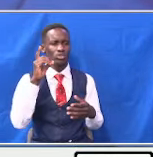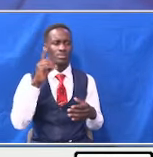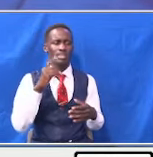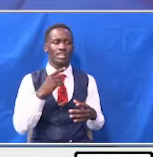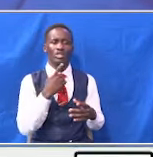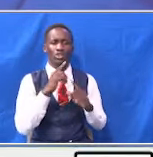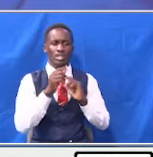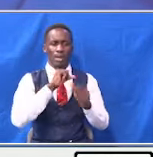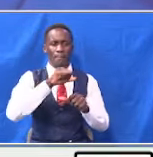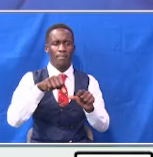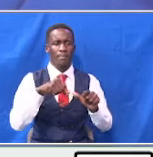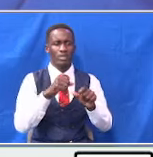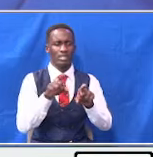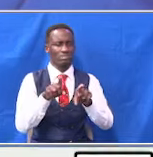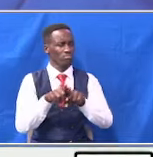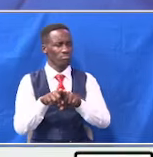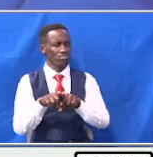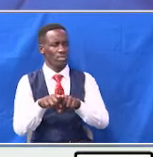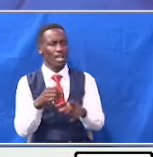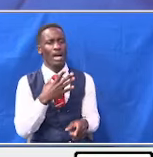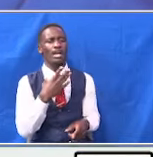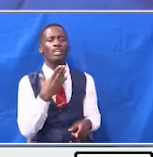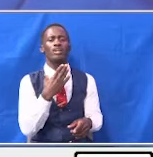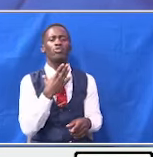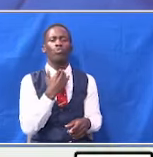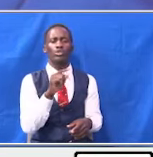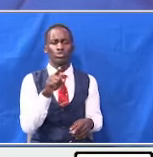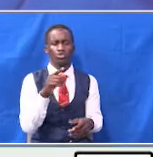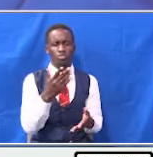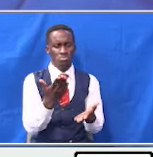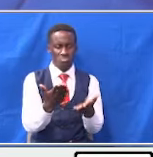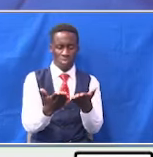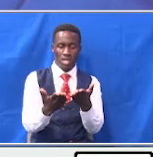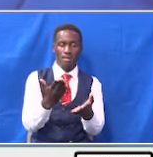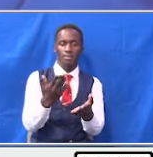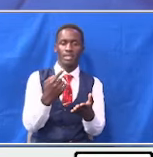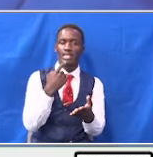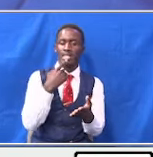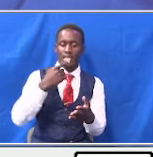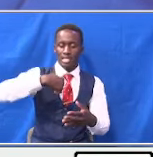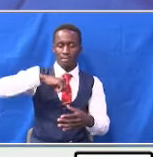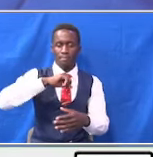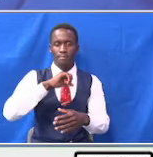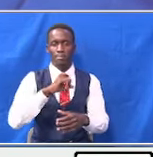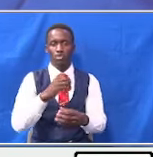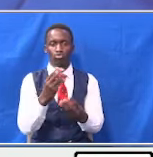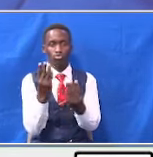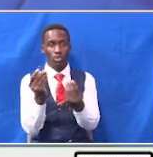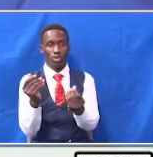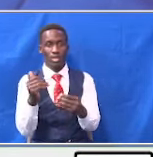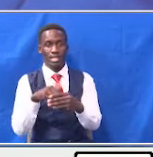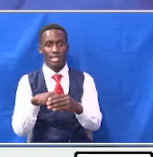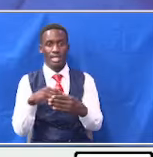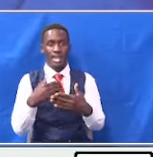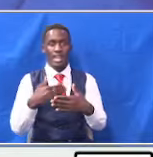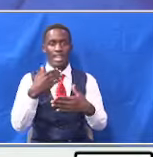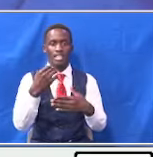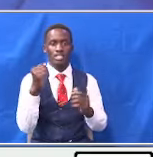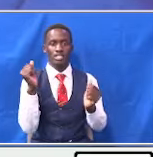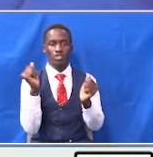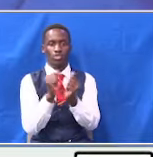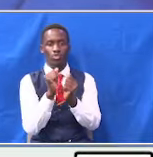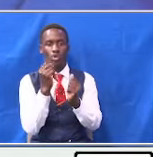that you think should have been addressed. And I want you to perhaps chart the way forward over the next 12 months until